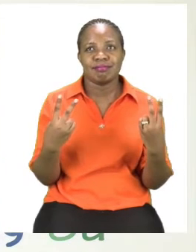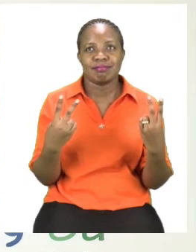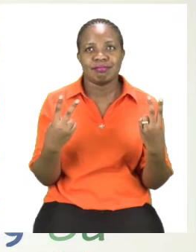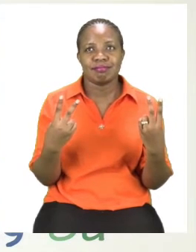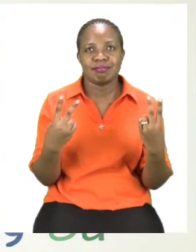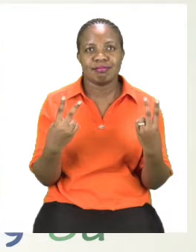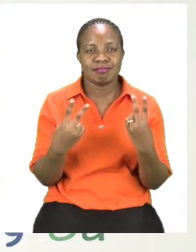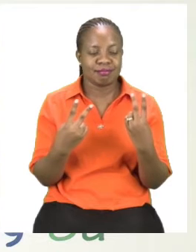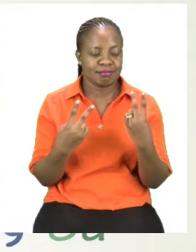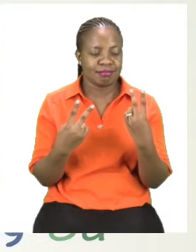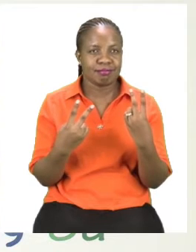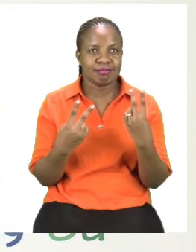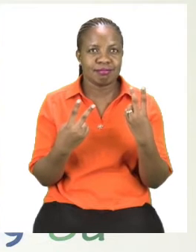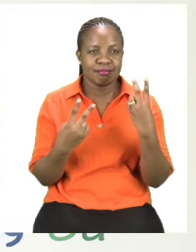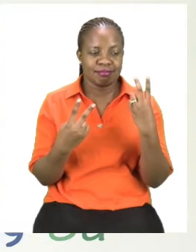5,